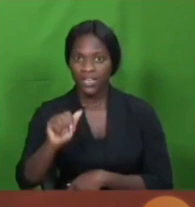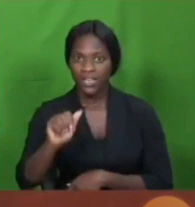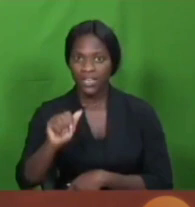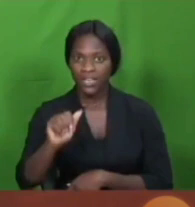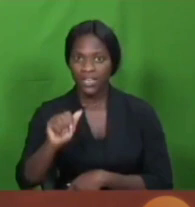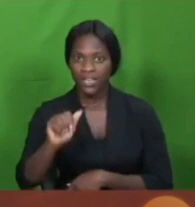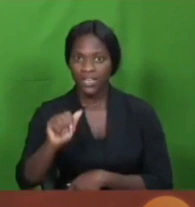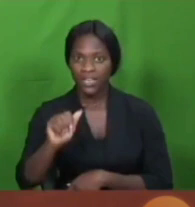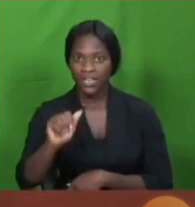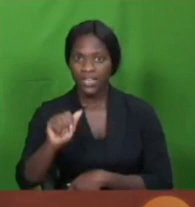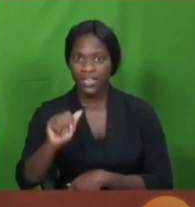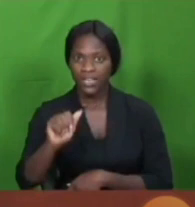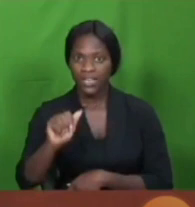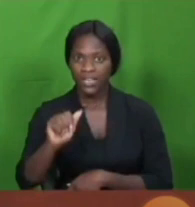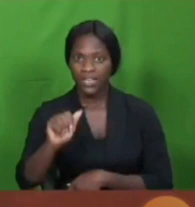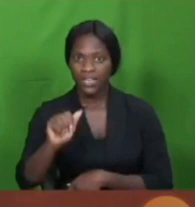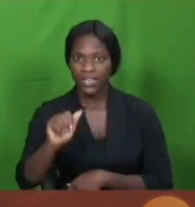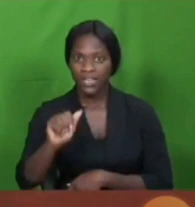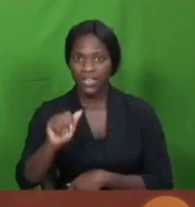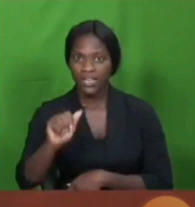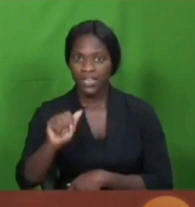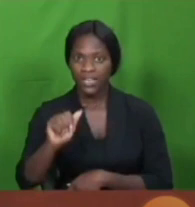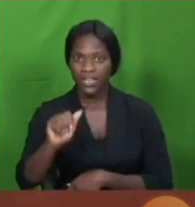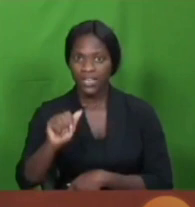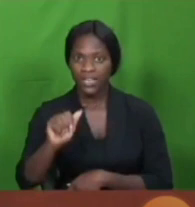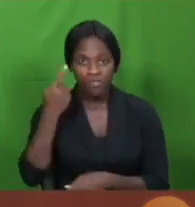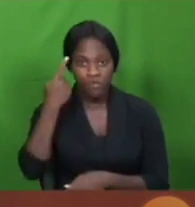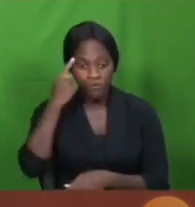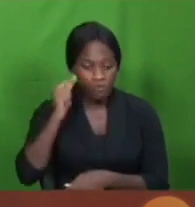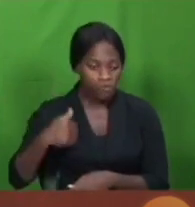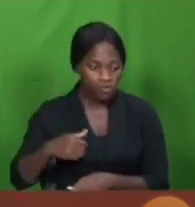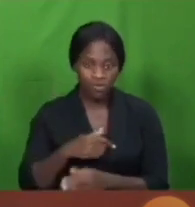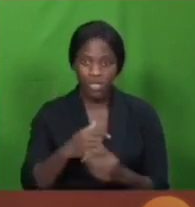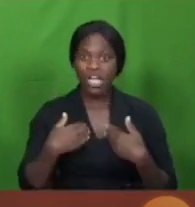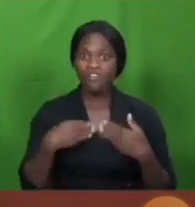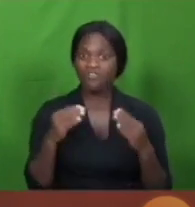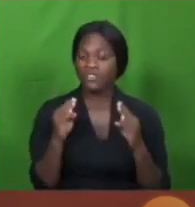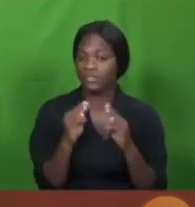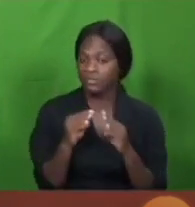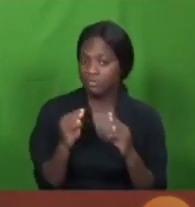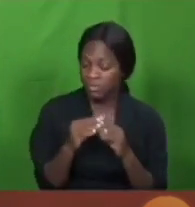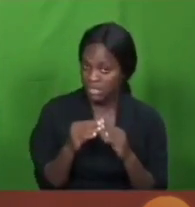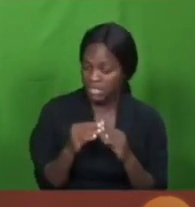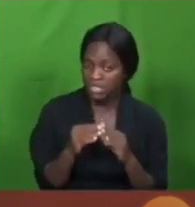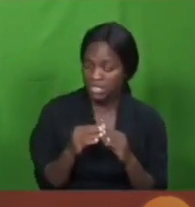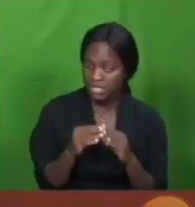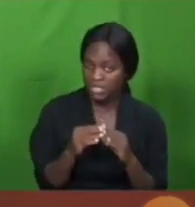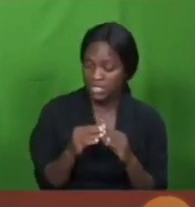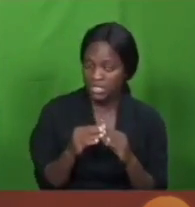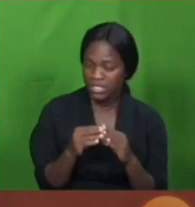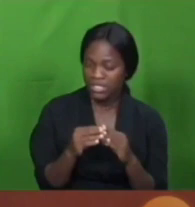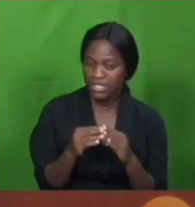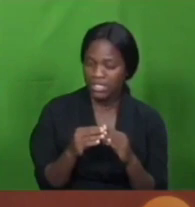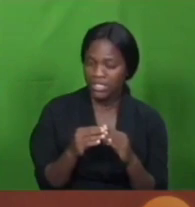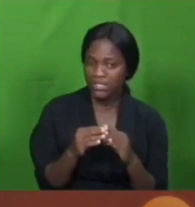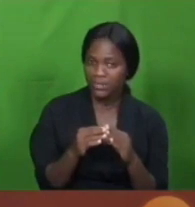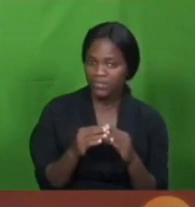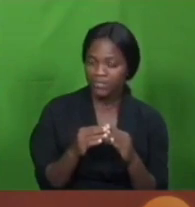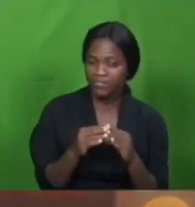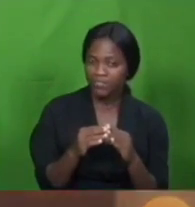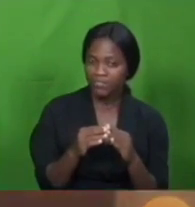that report, which formed the basis for the further engagement we have been having, refers